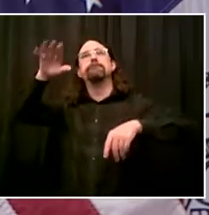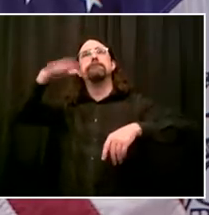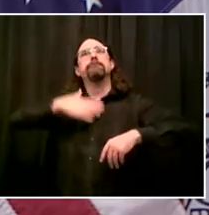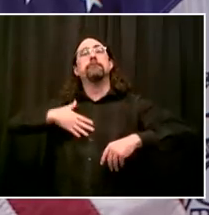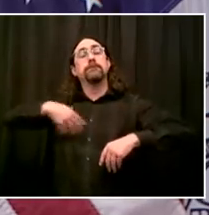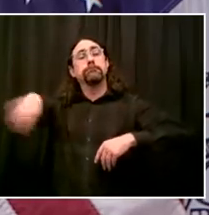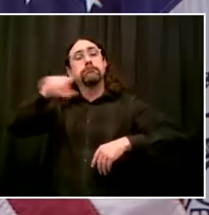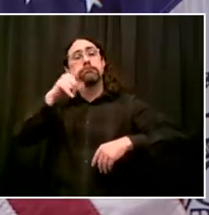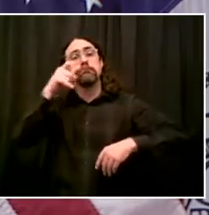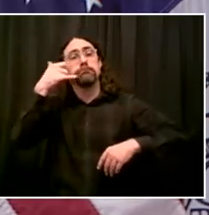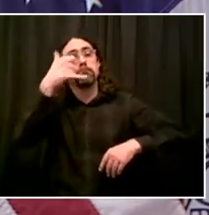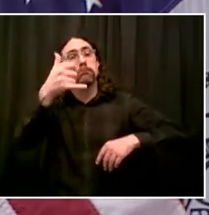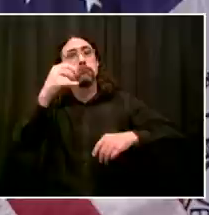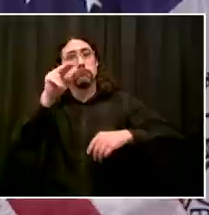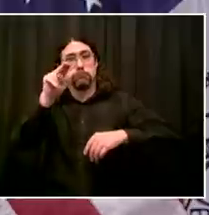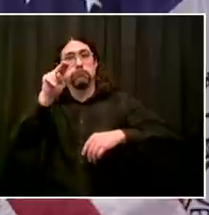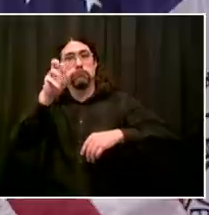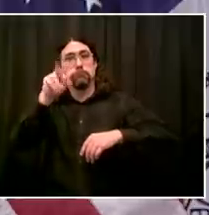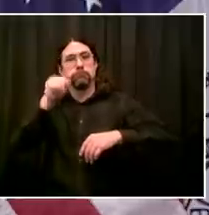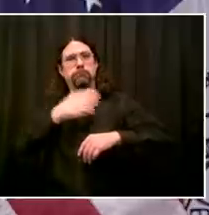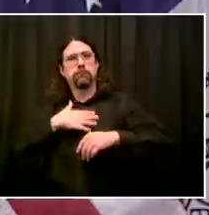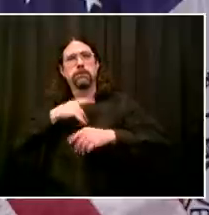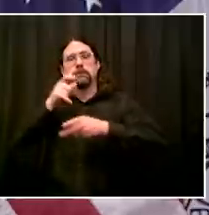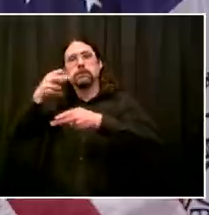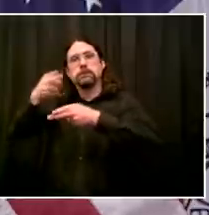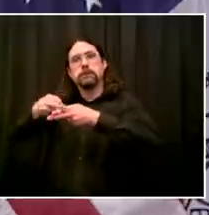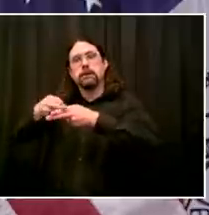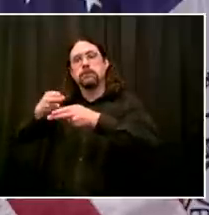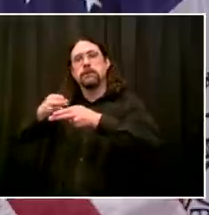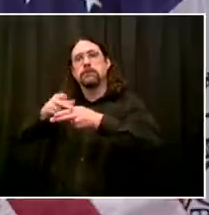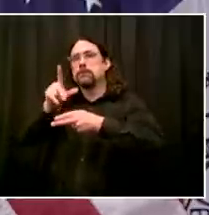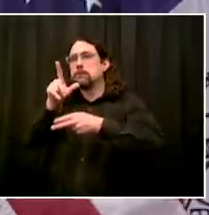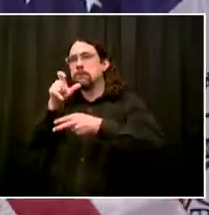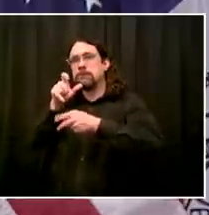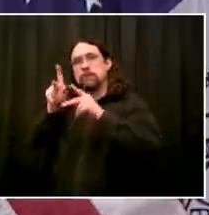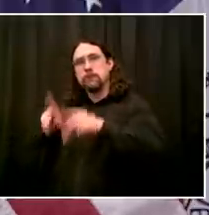we have Police Commissioner Shea, Health Commissioner Dr. Barbeau,